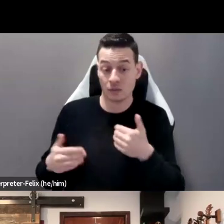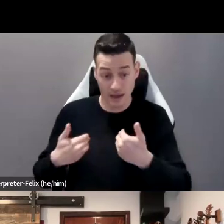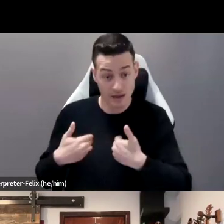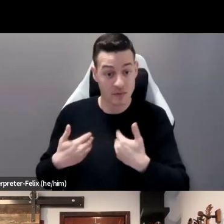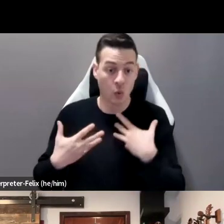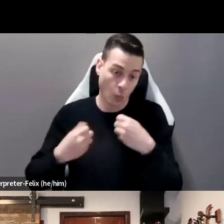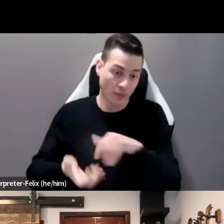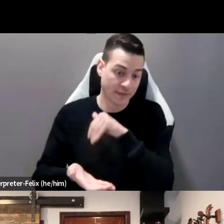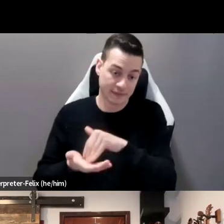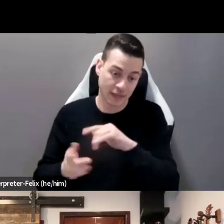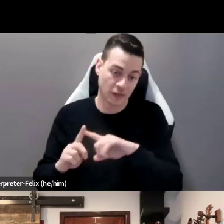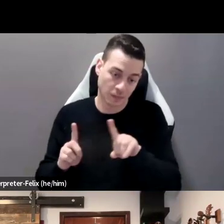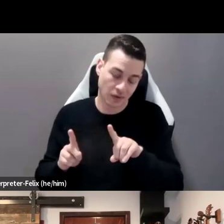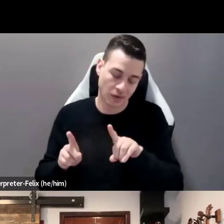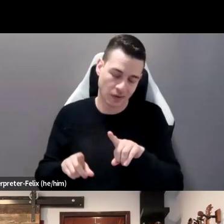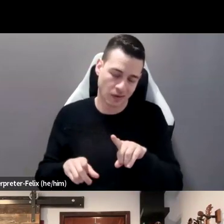in the visual